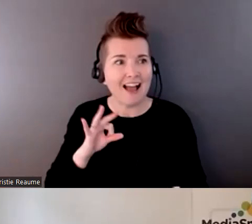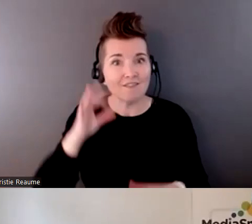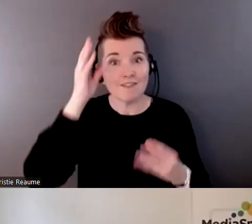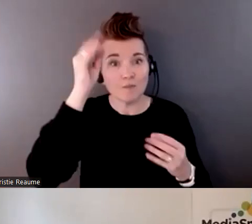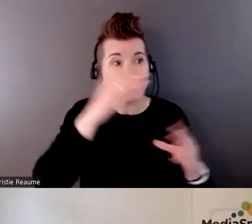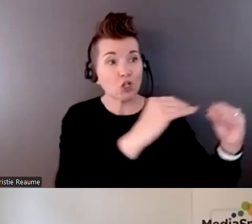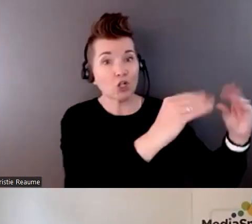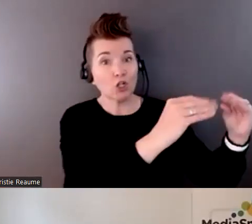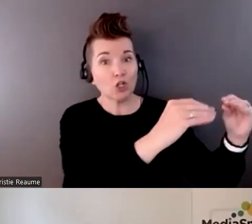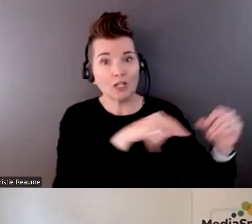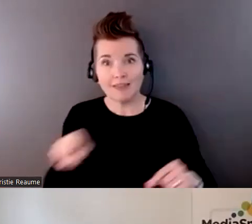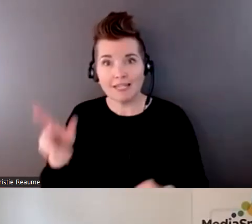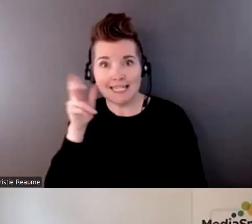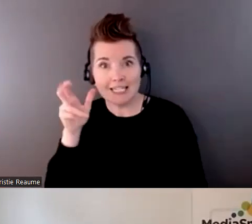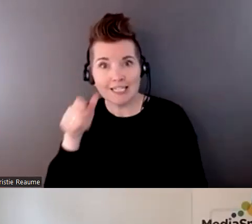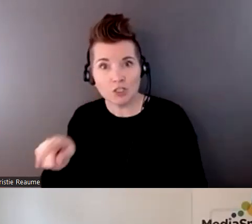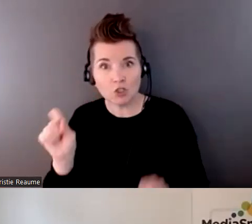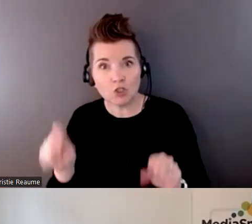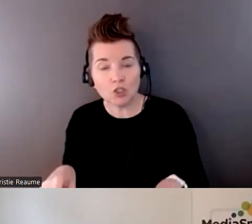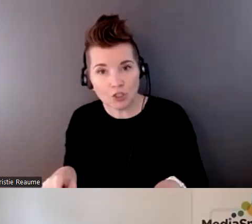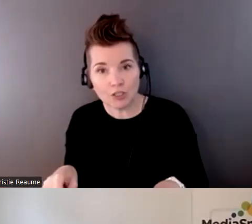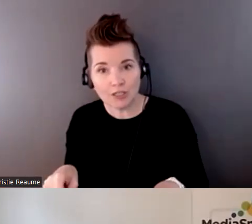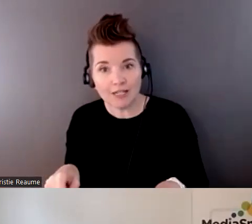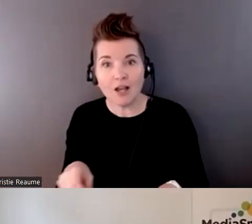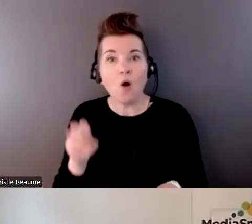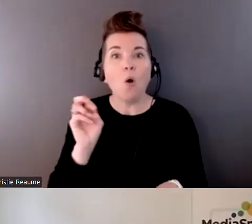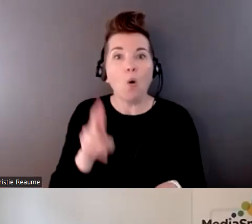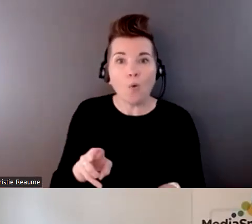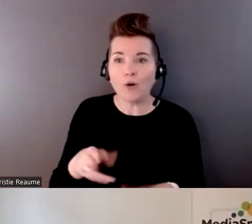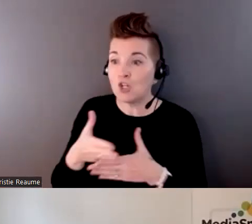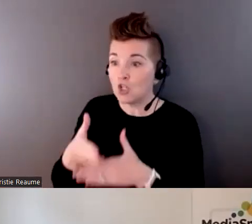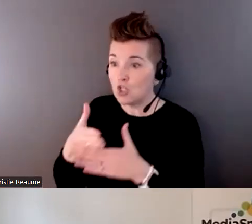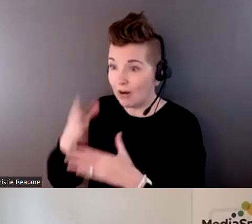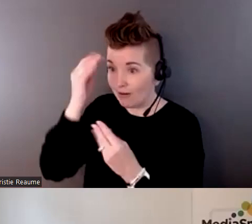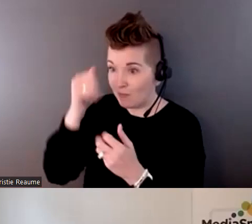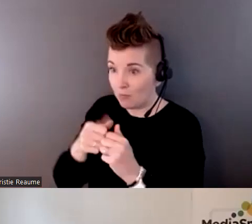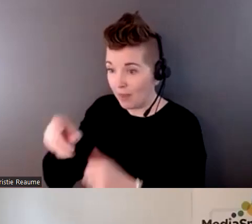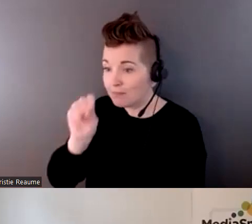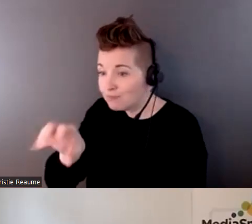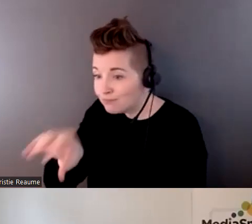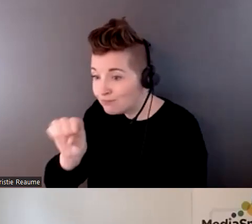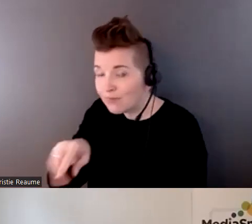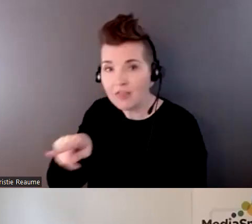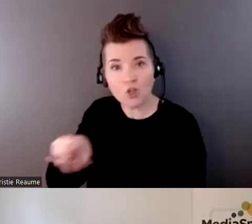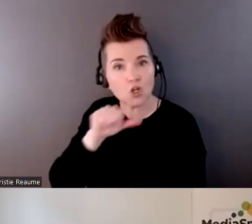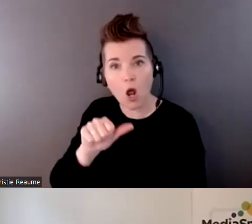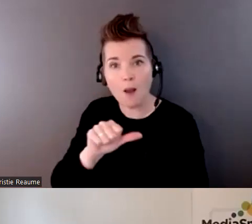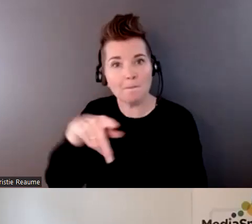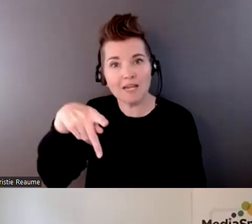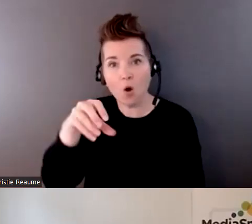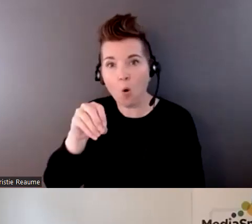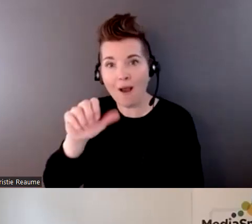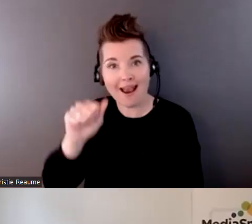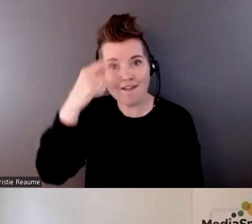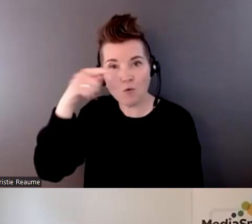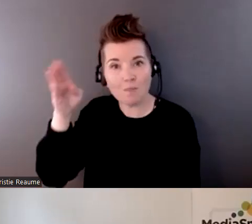someone who was not actually legally the power of attorney for help in some situations but yet lots of little things like